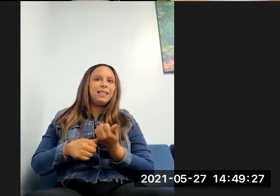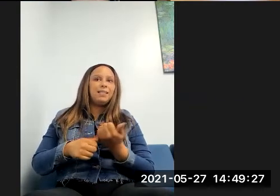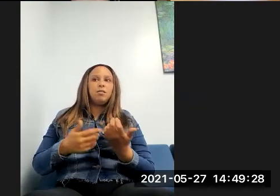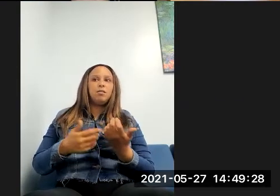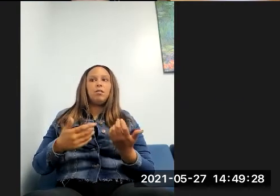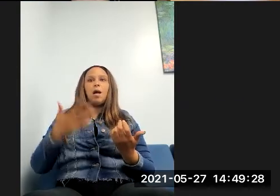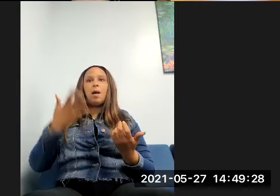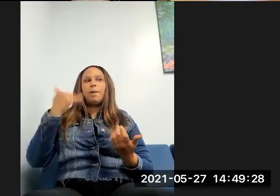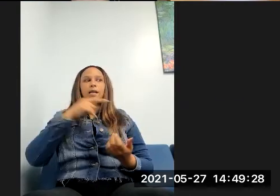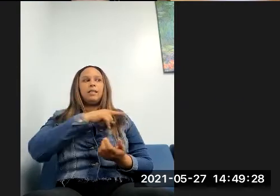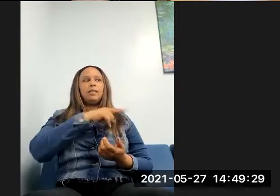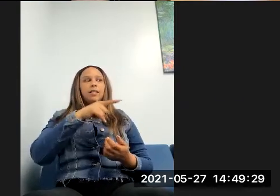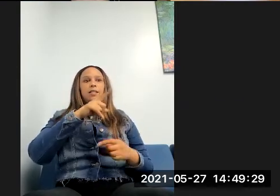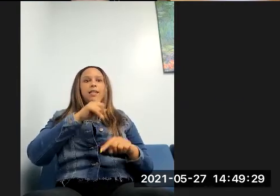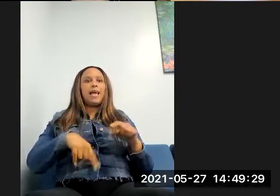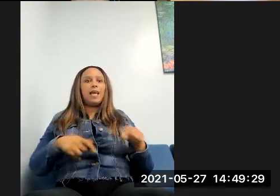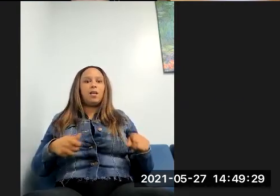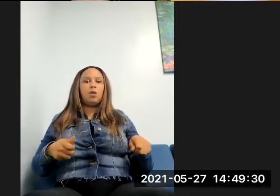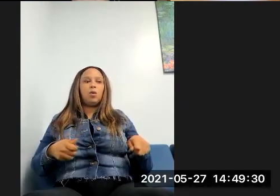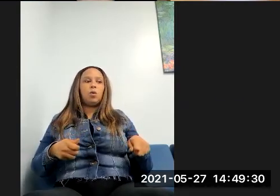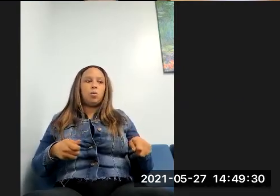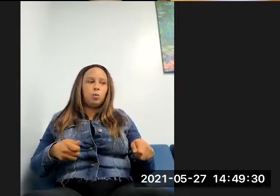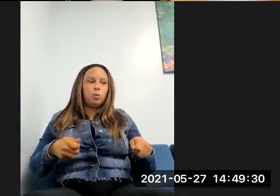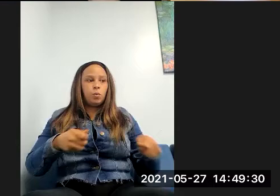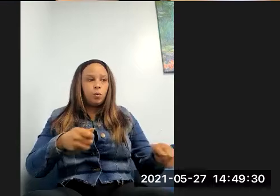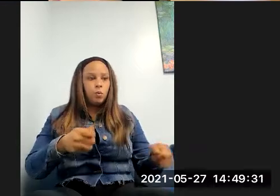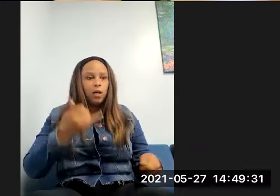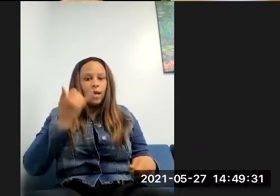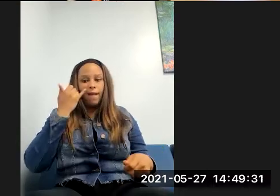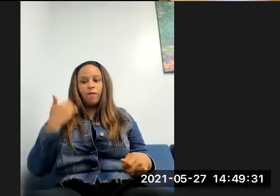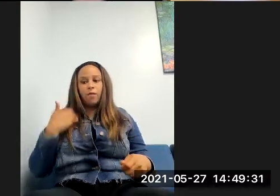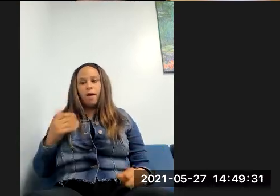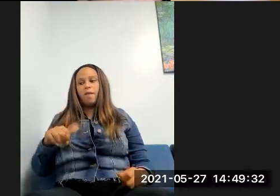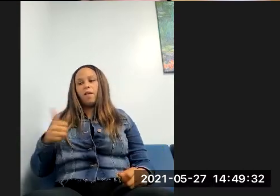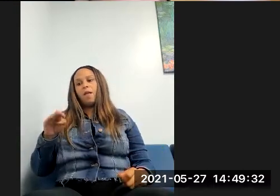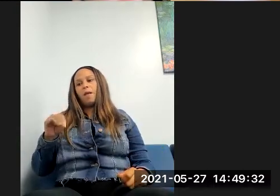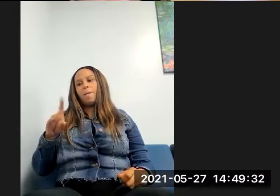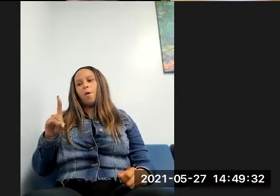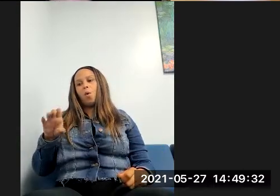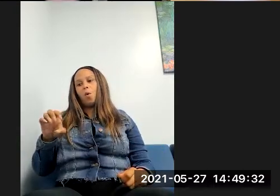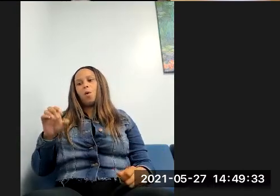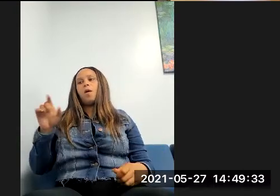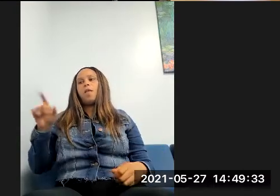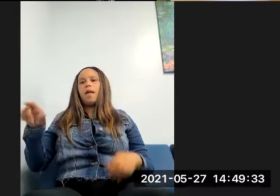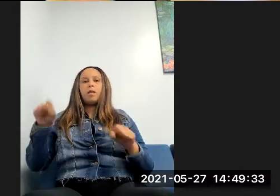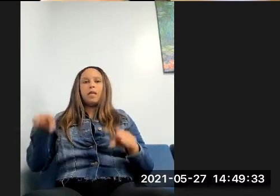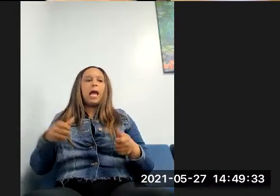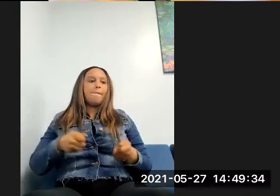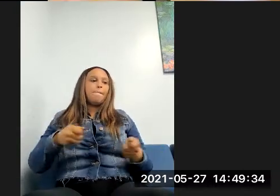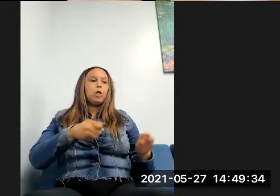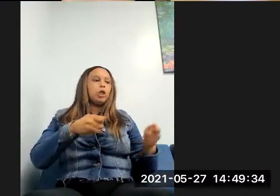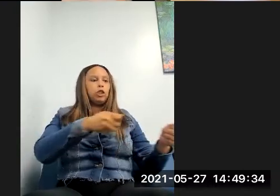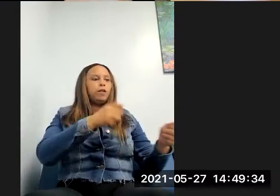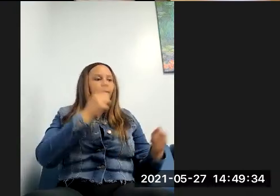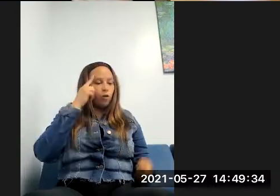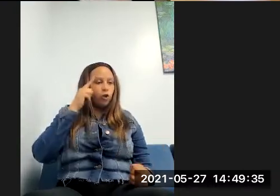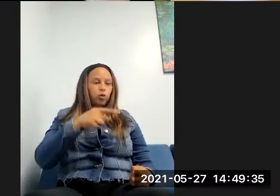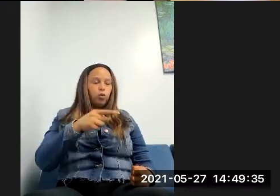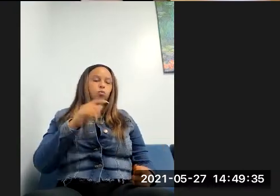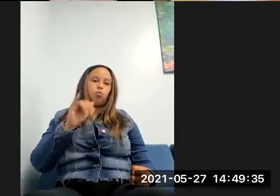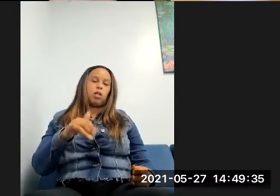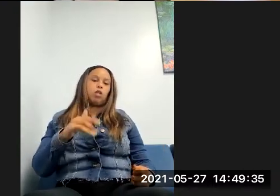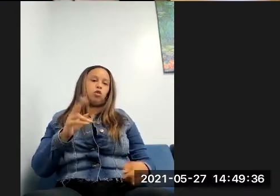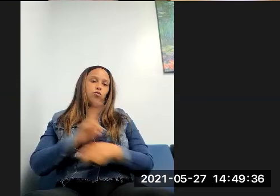speed that you can. So if you go into another mode where your home attendant can drive your chair if need be, that's also useful.